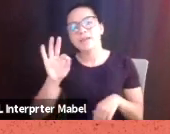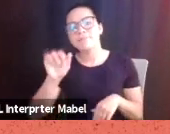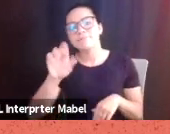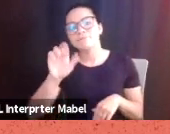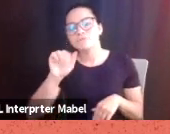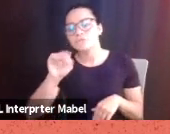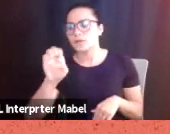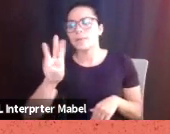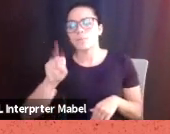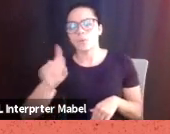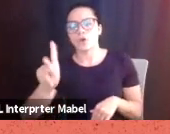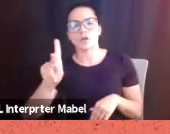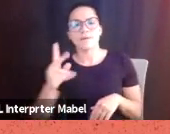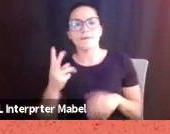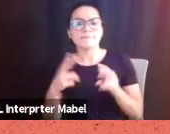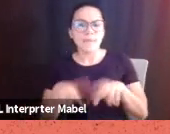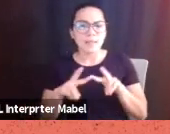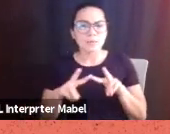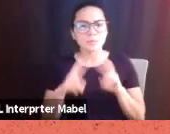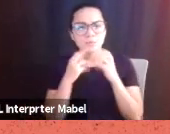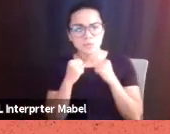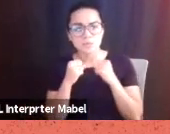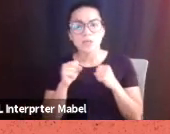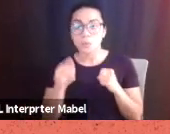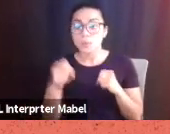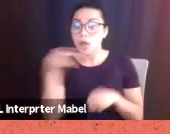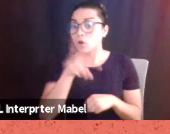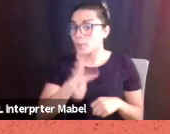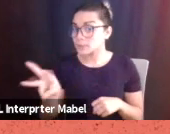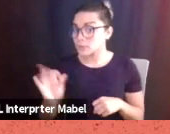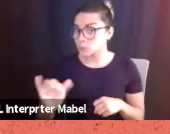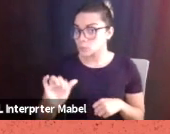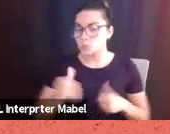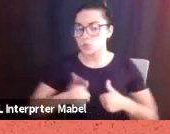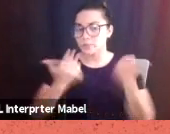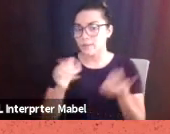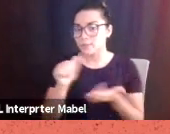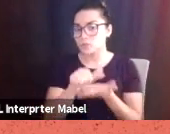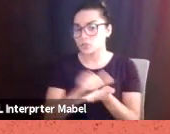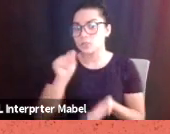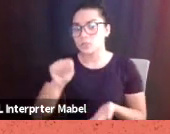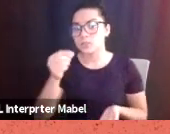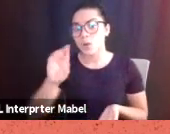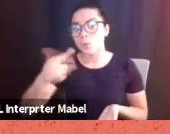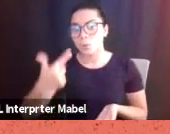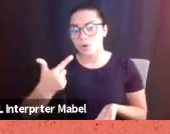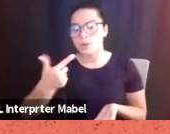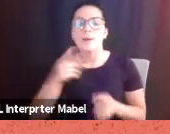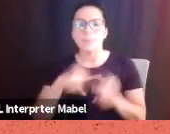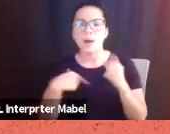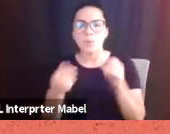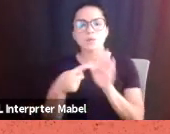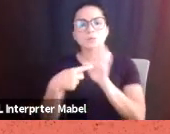you can find on our website, that's survivorsagenda.org, but I would like to take a moment to just lift them up in this